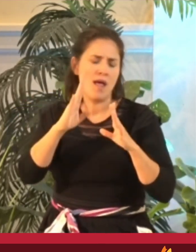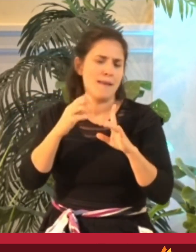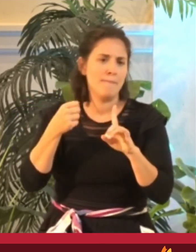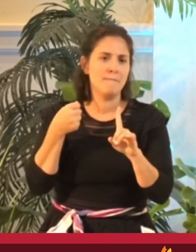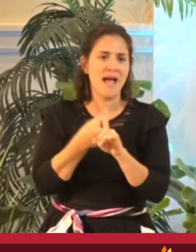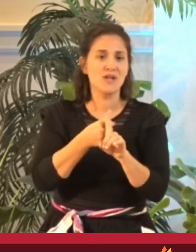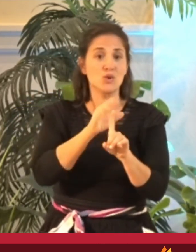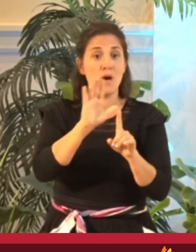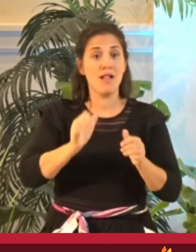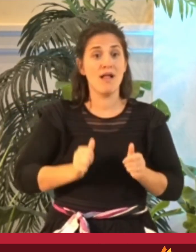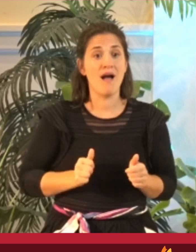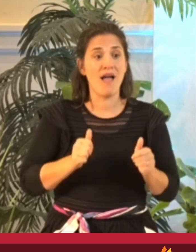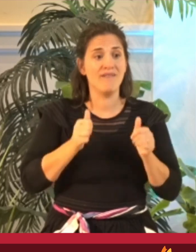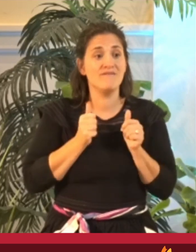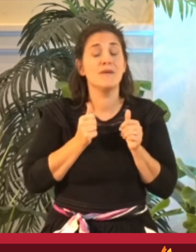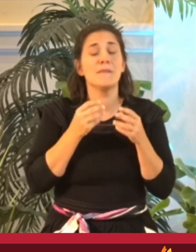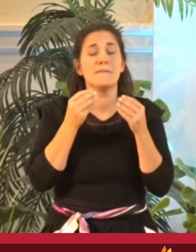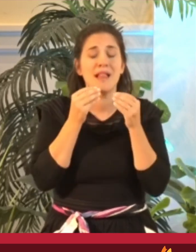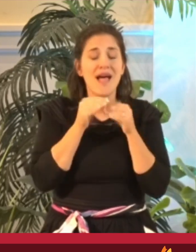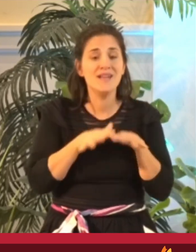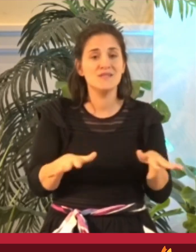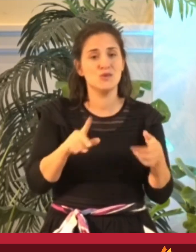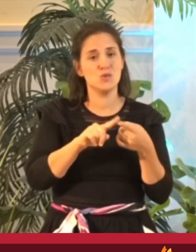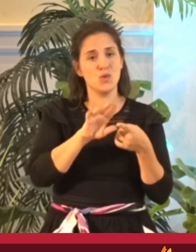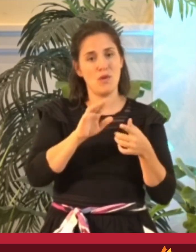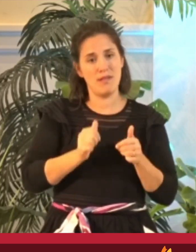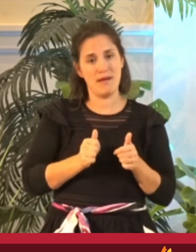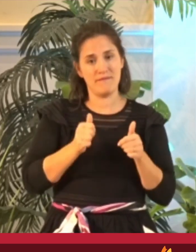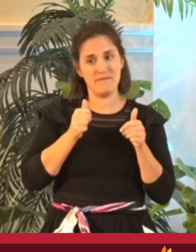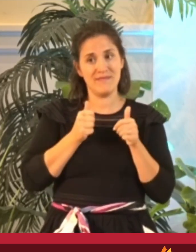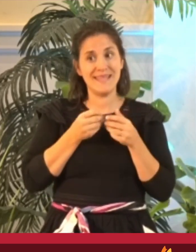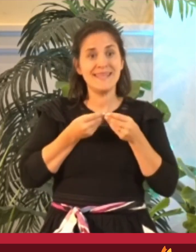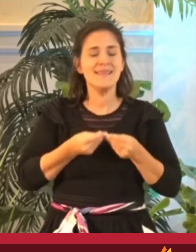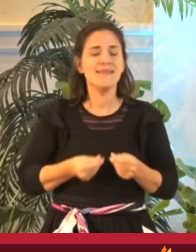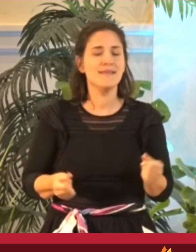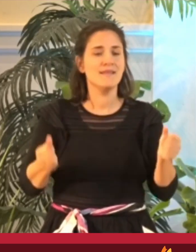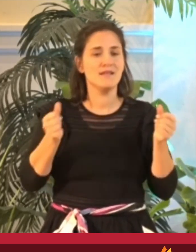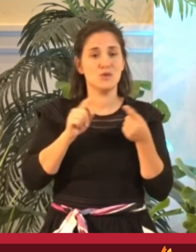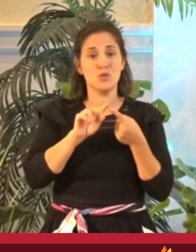blessings, lessons, and even healing that come our way are often